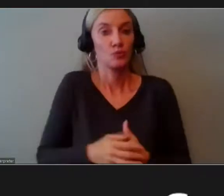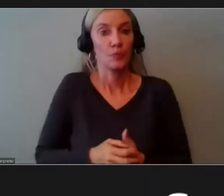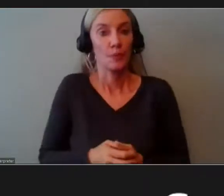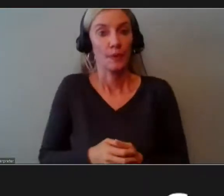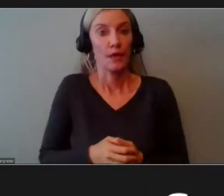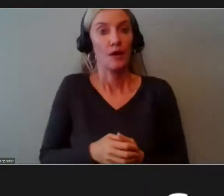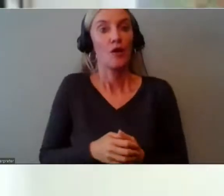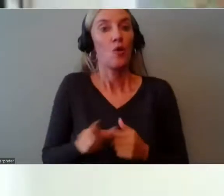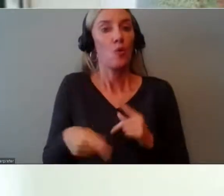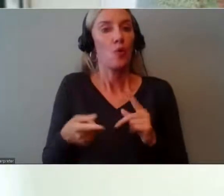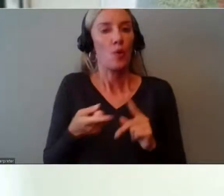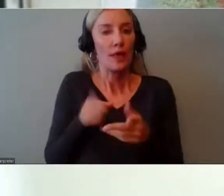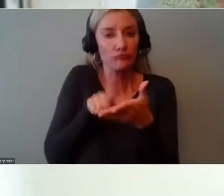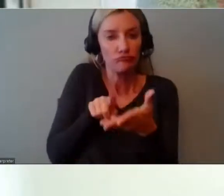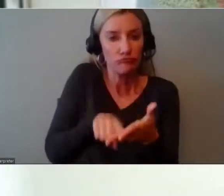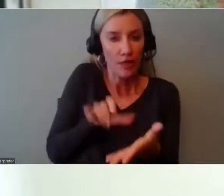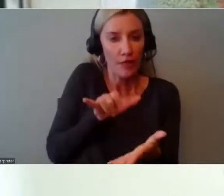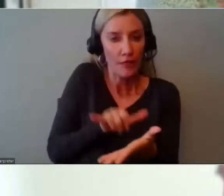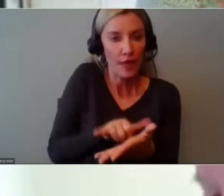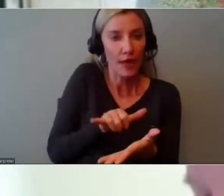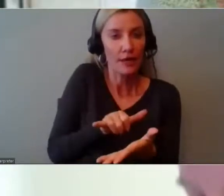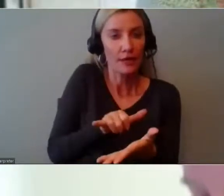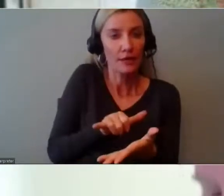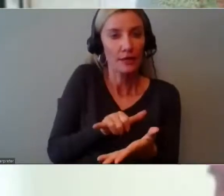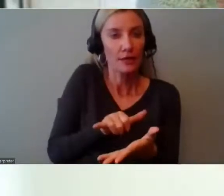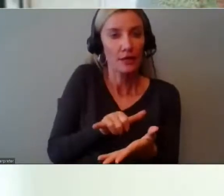When they reviewed this for the